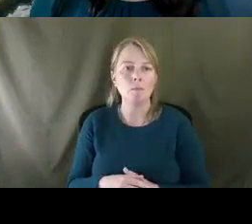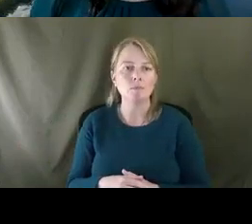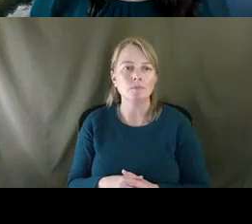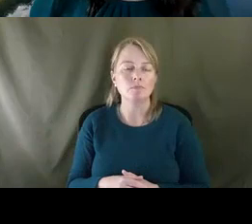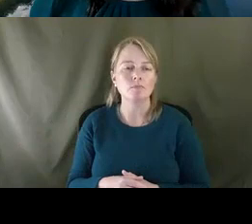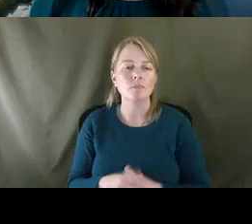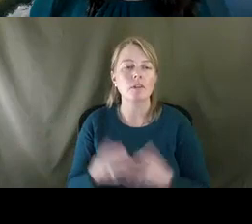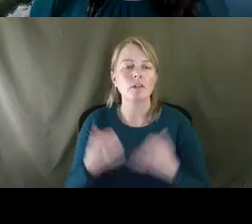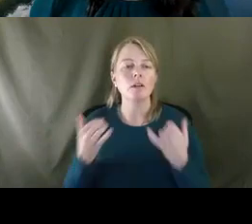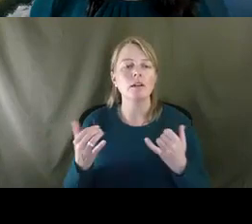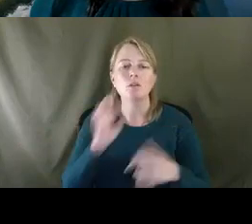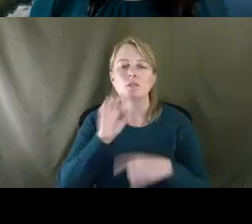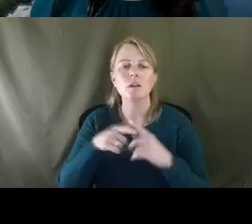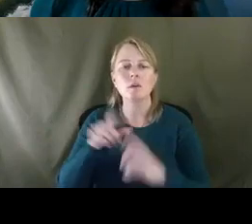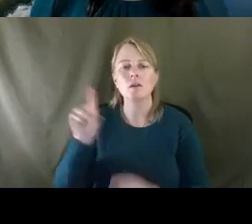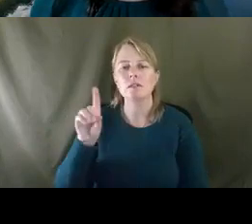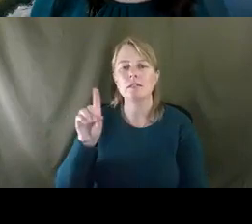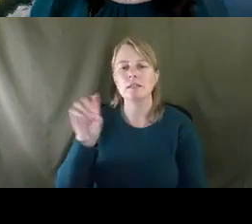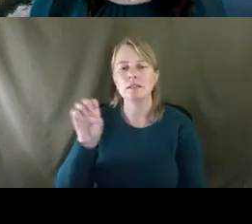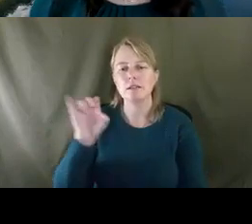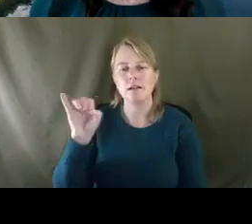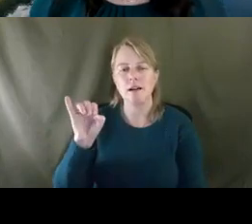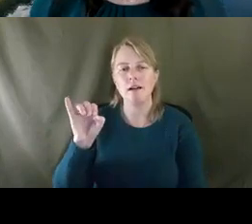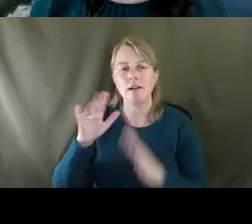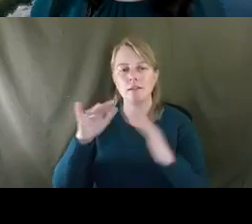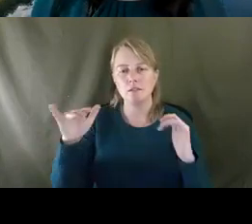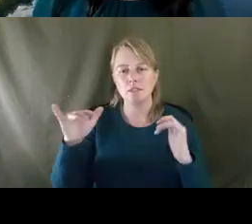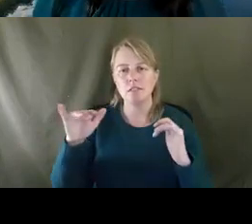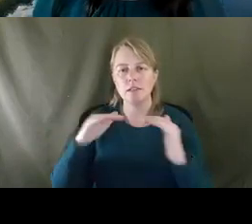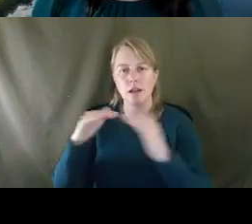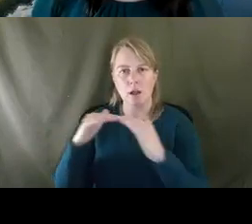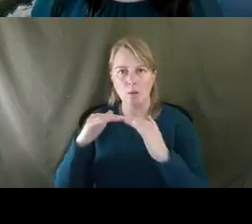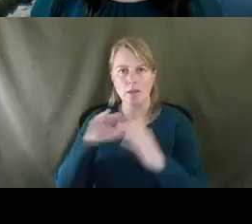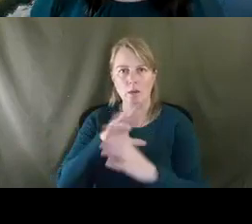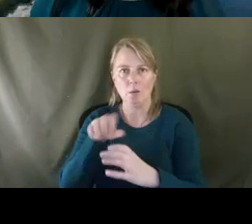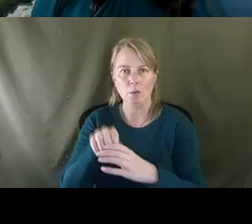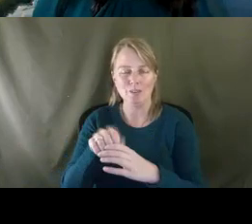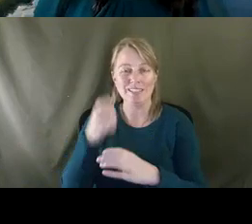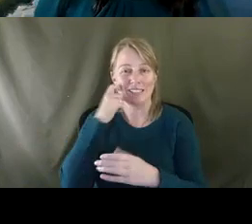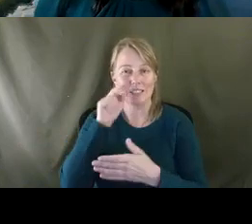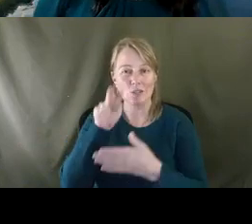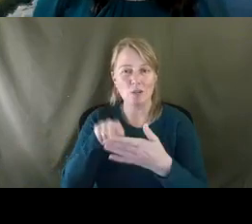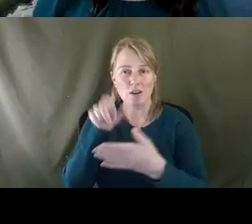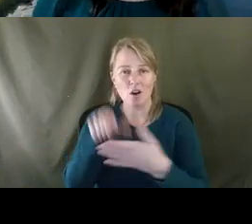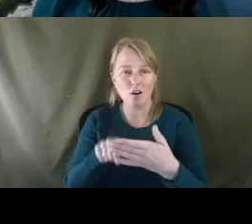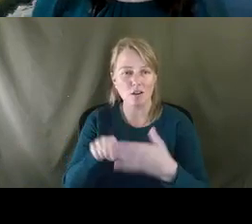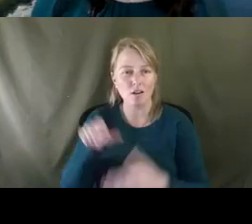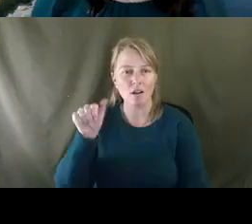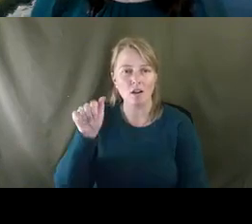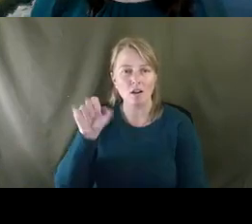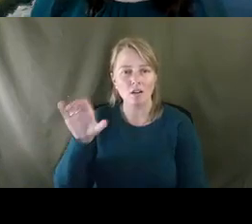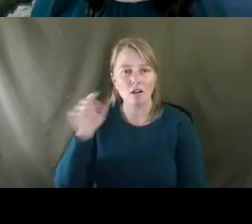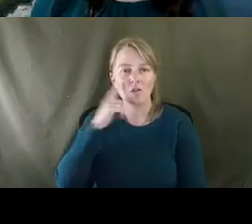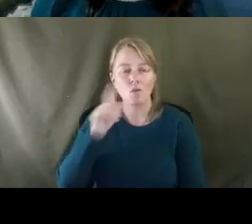Now let's talk about diversity, equity, and inclusion. I recently read an article from the Association for